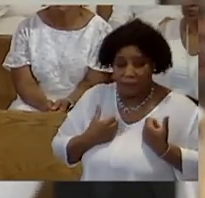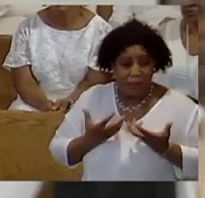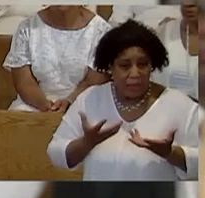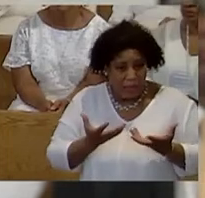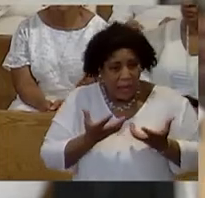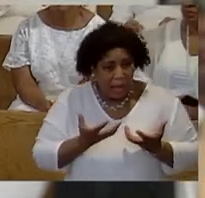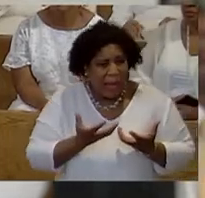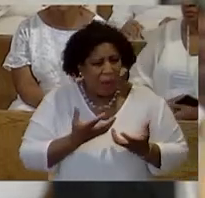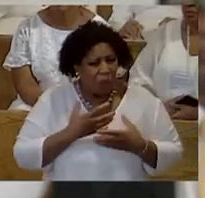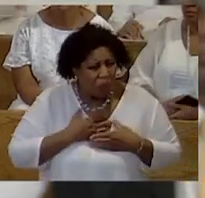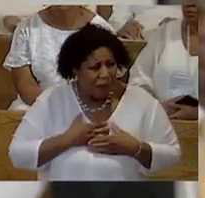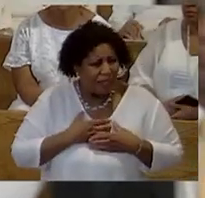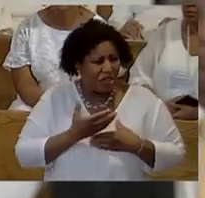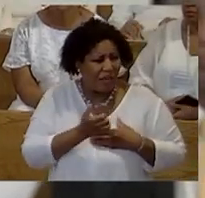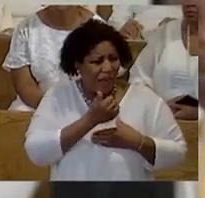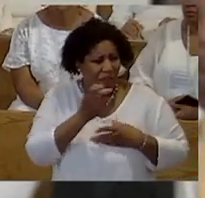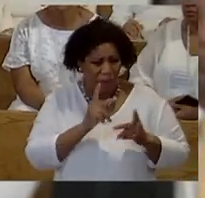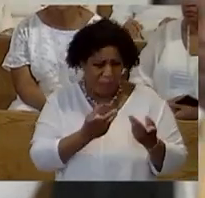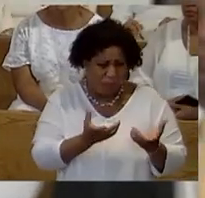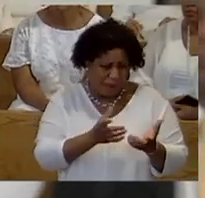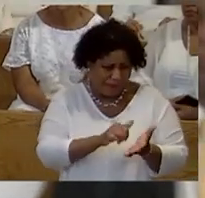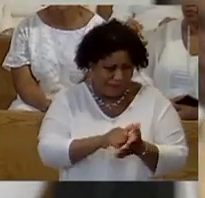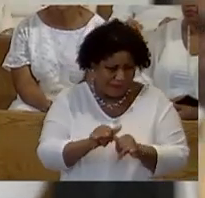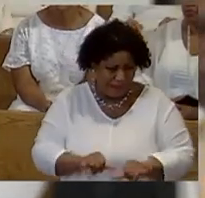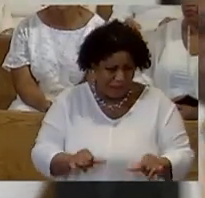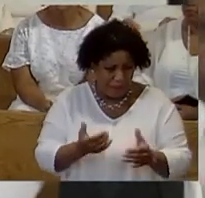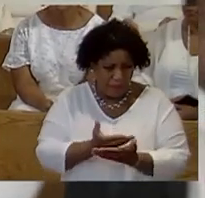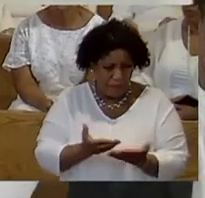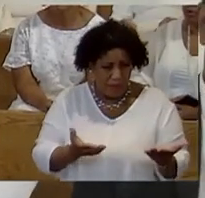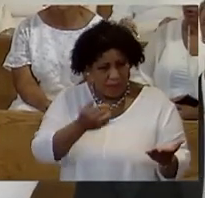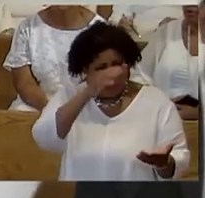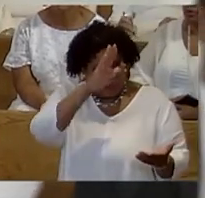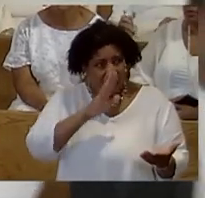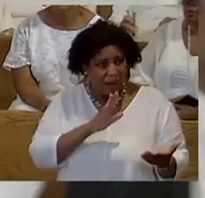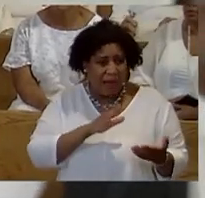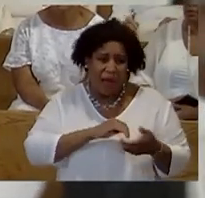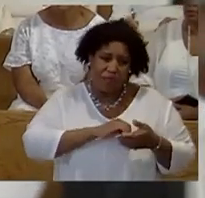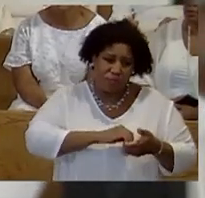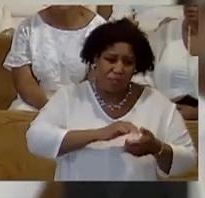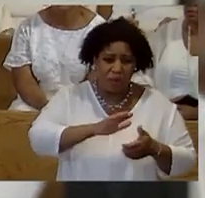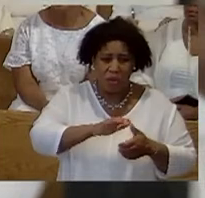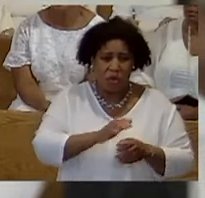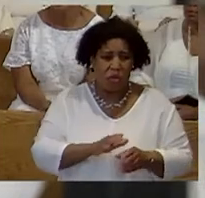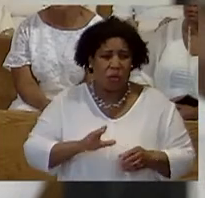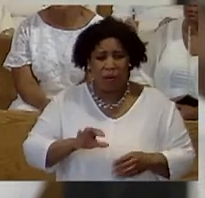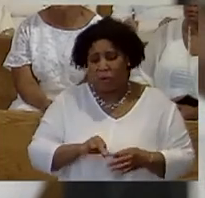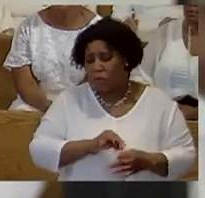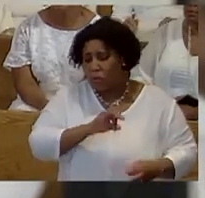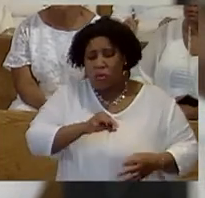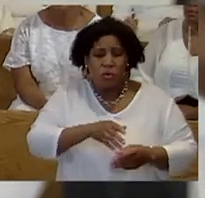be in the presence of God, because God is a company keeper. God is your soul